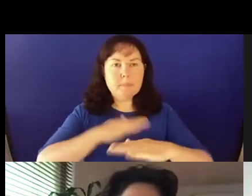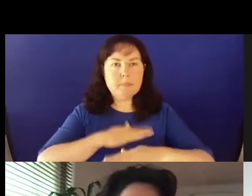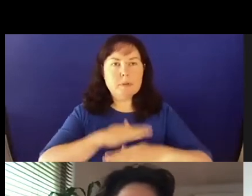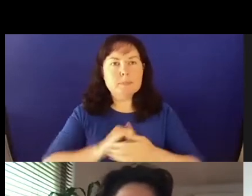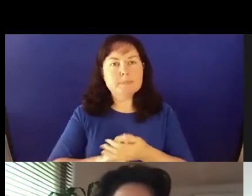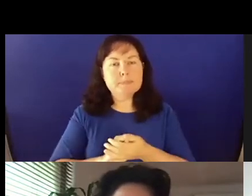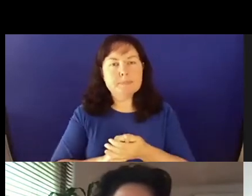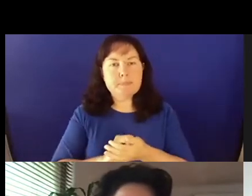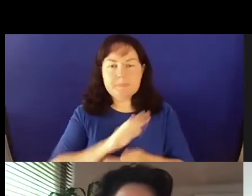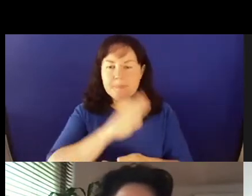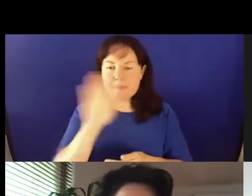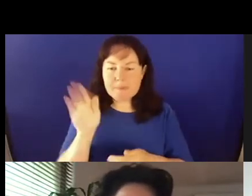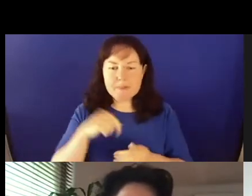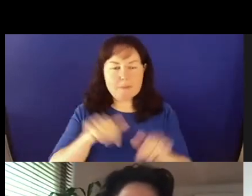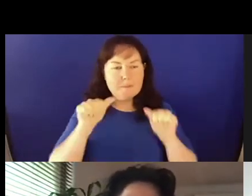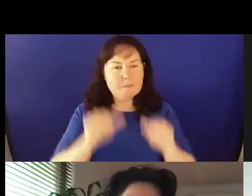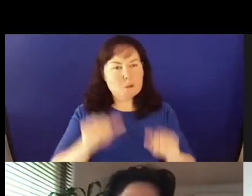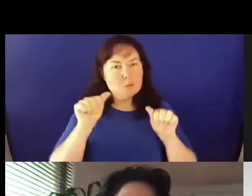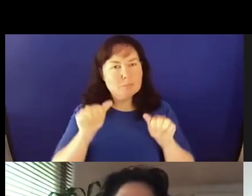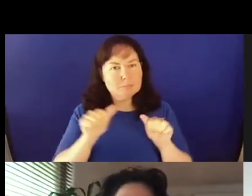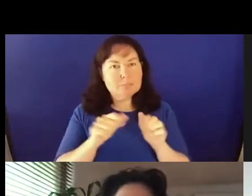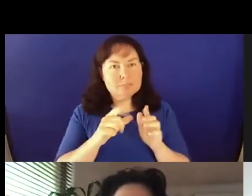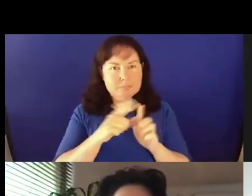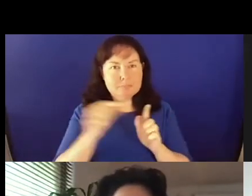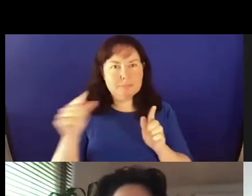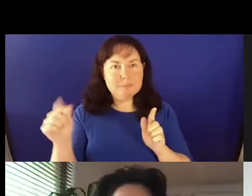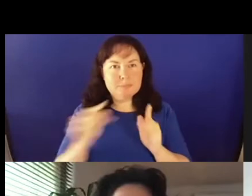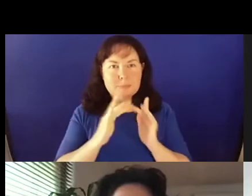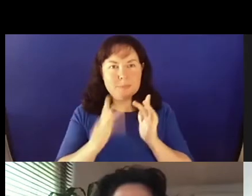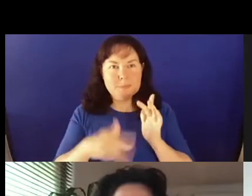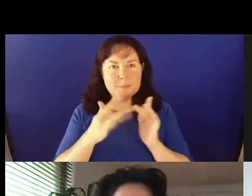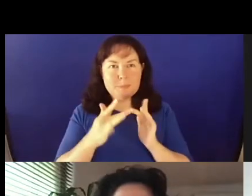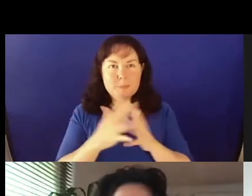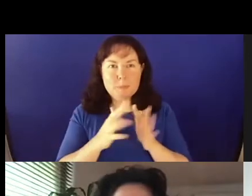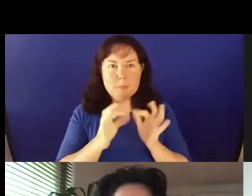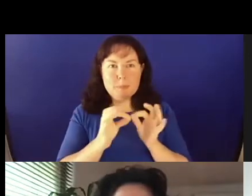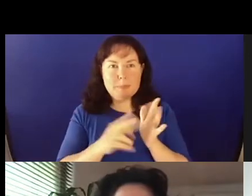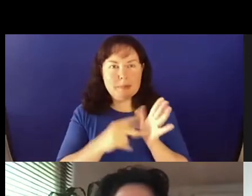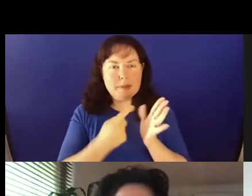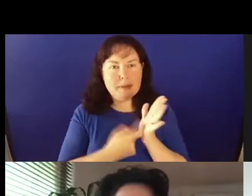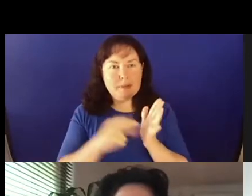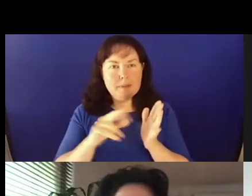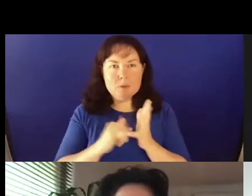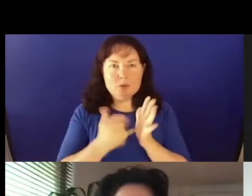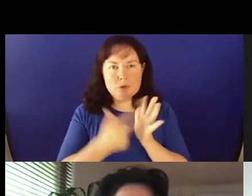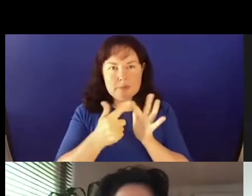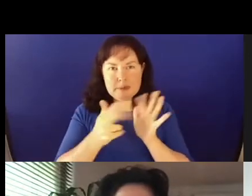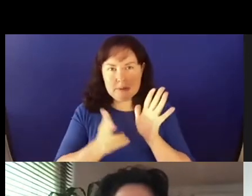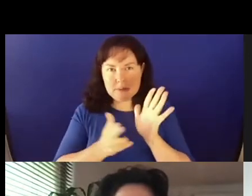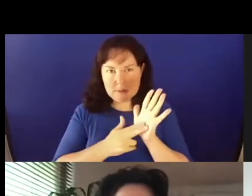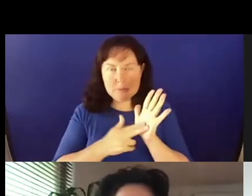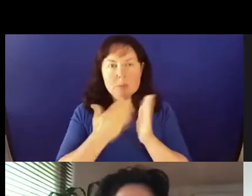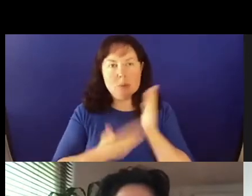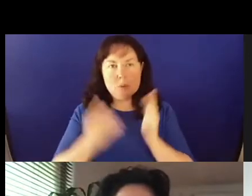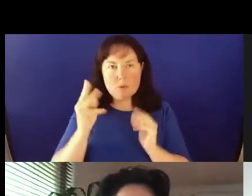Originals 3, which is, as it says on the tin, the third time that we've run this initiative, and really happy to be here today to talk to you a